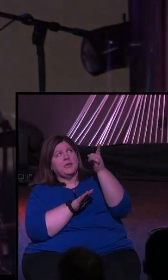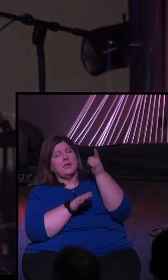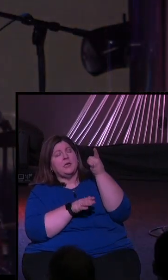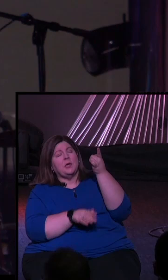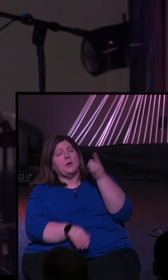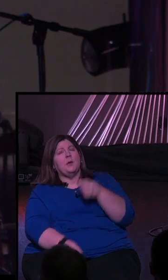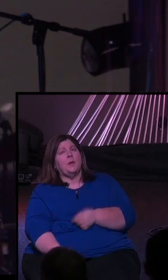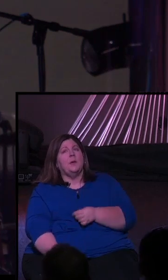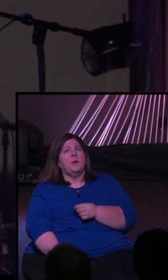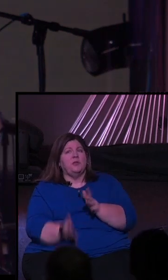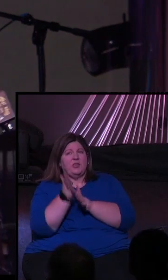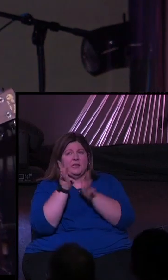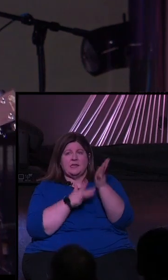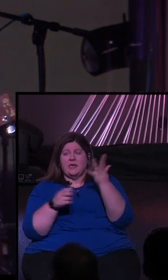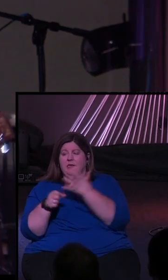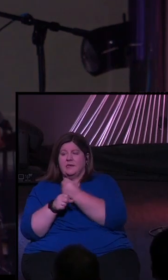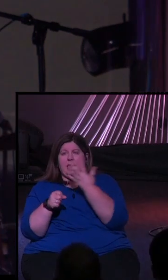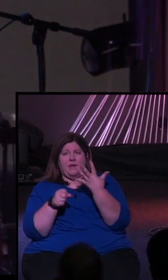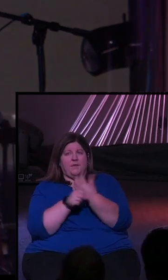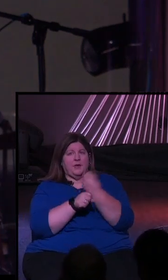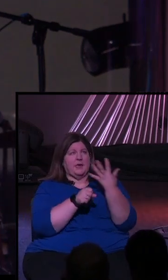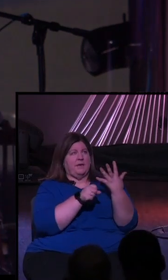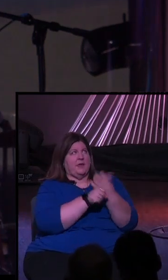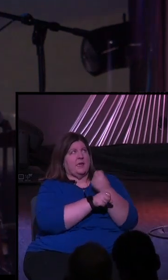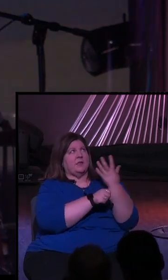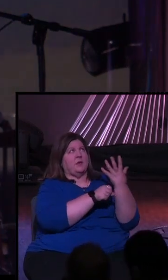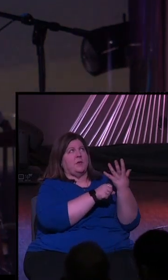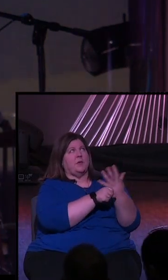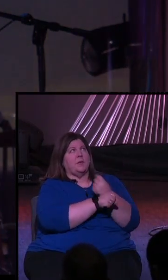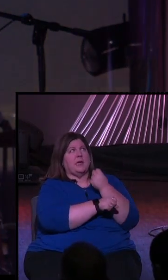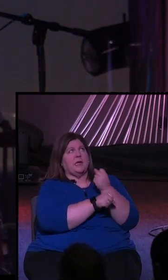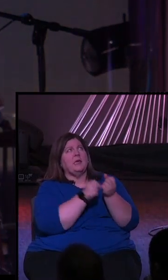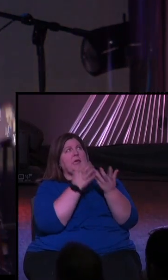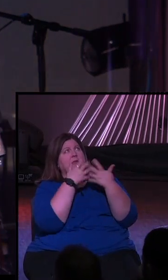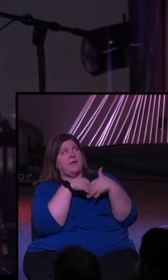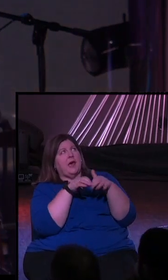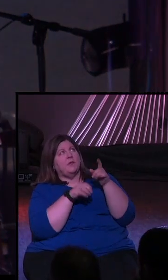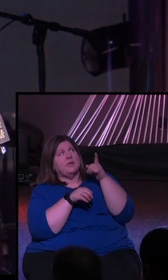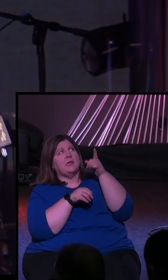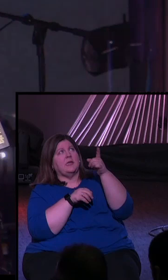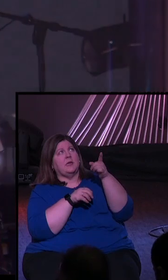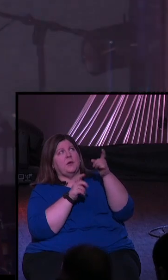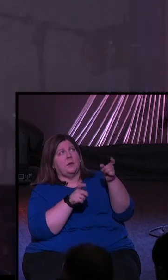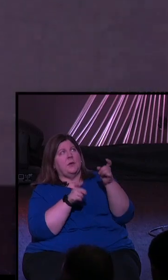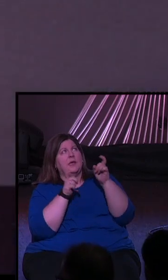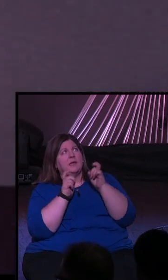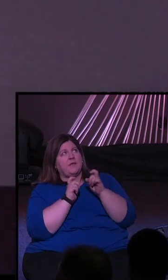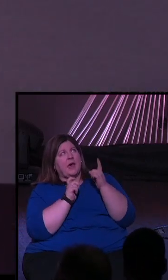found in you, Jesus. Every victory is found in